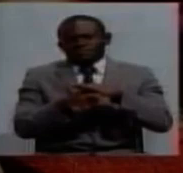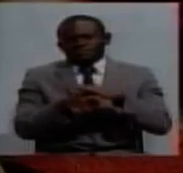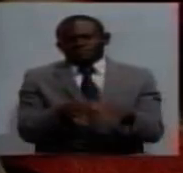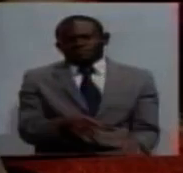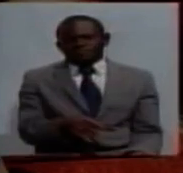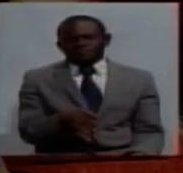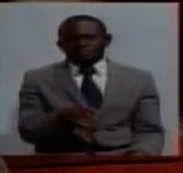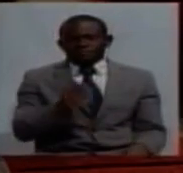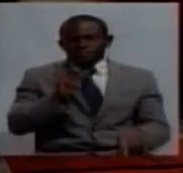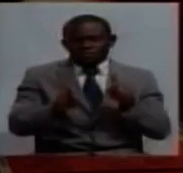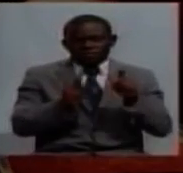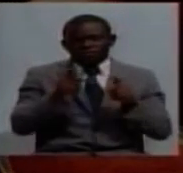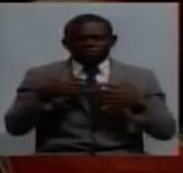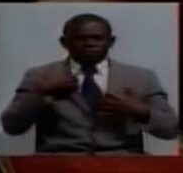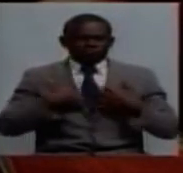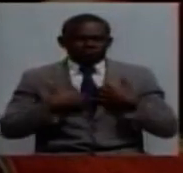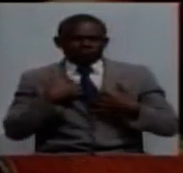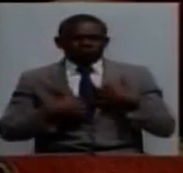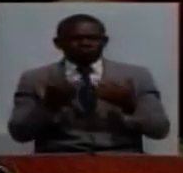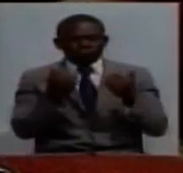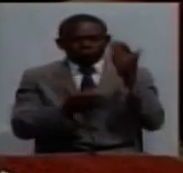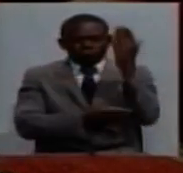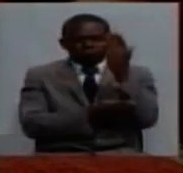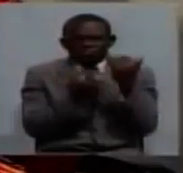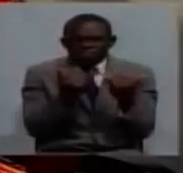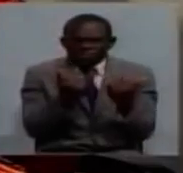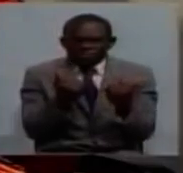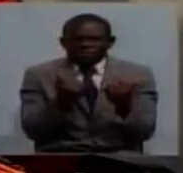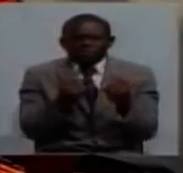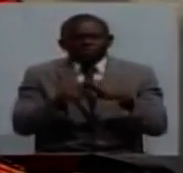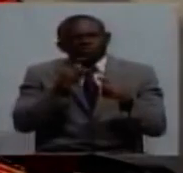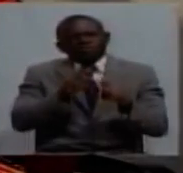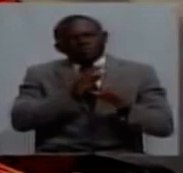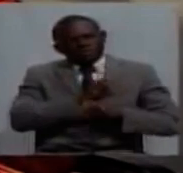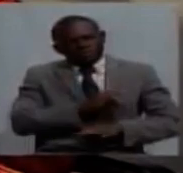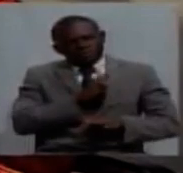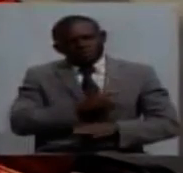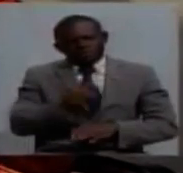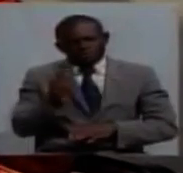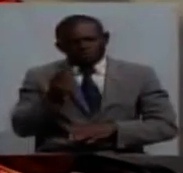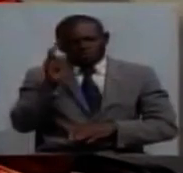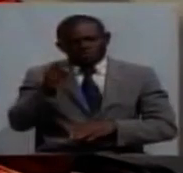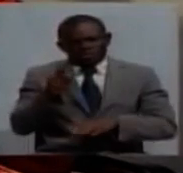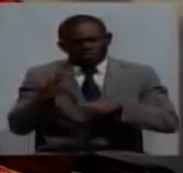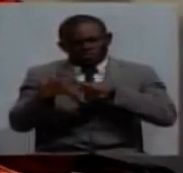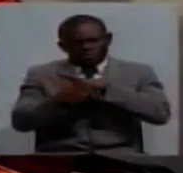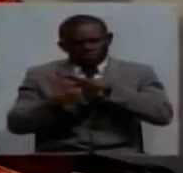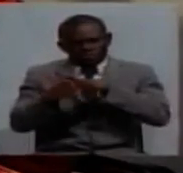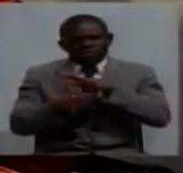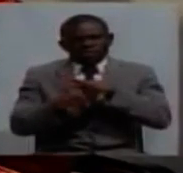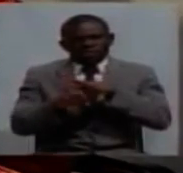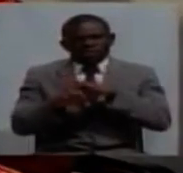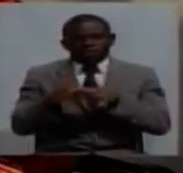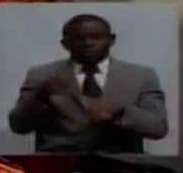need to understand that we need a good foundation. We need, like you have said correctly, transition from me working